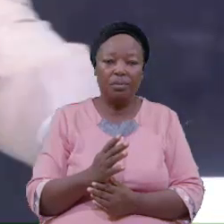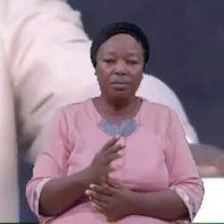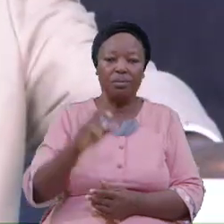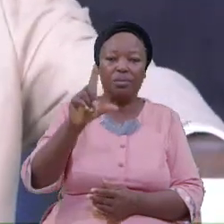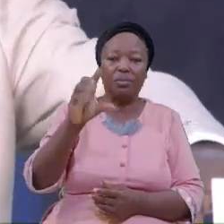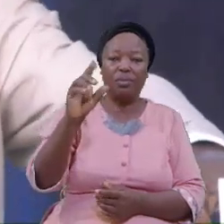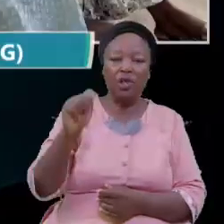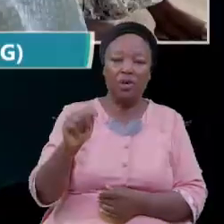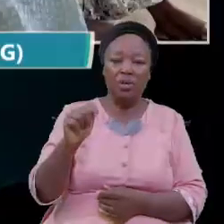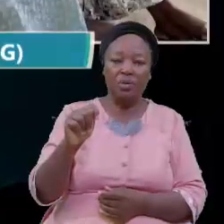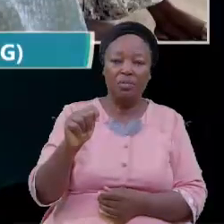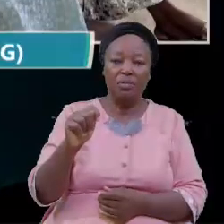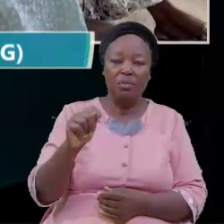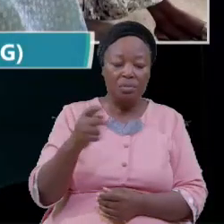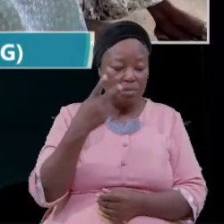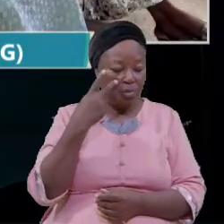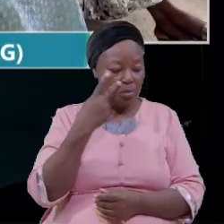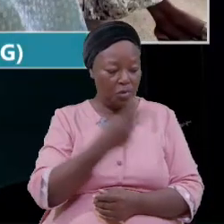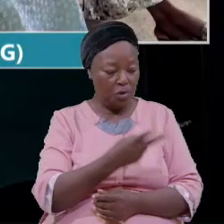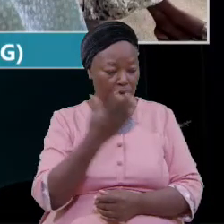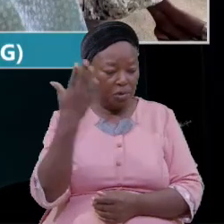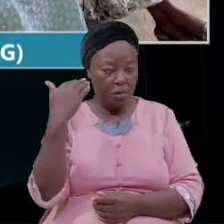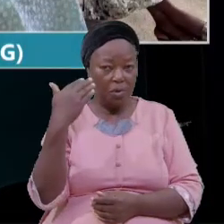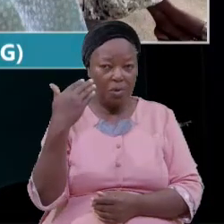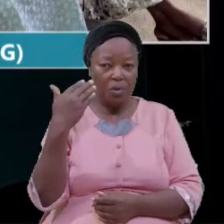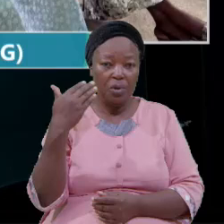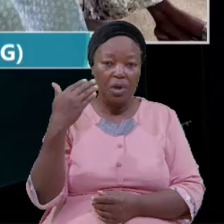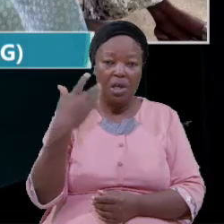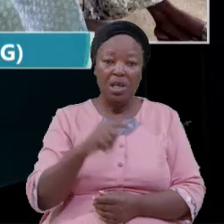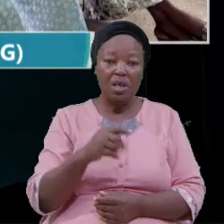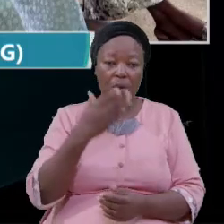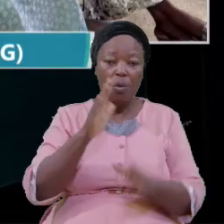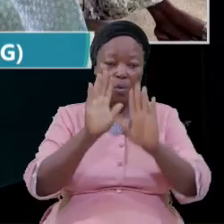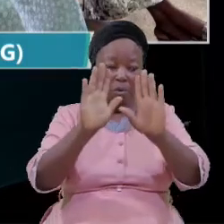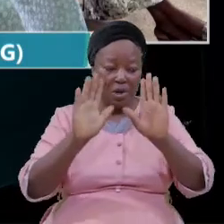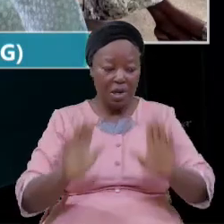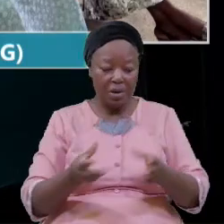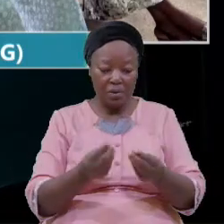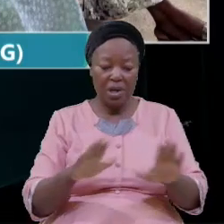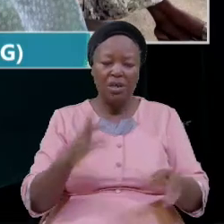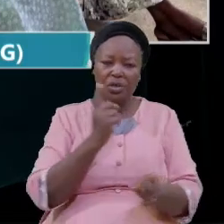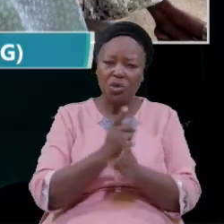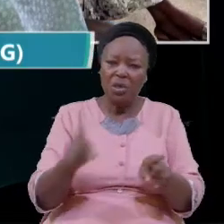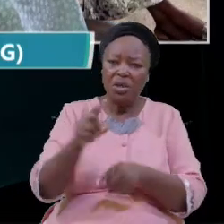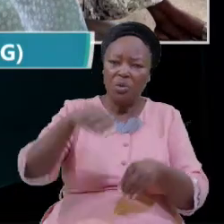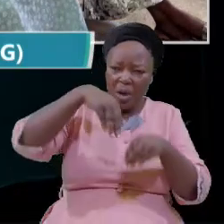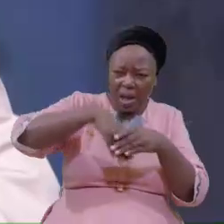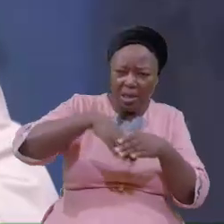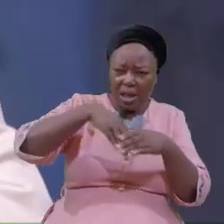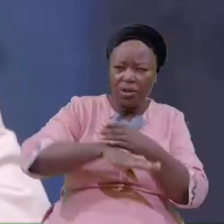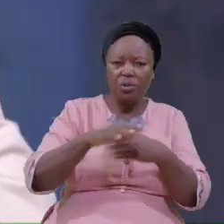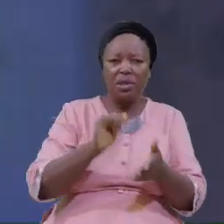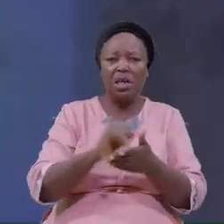Lot saw the well-watered ground just as you enter into Sodom. He didn't